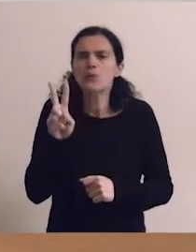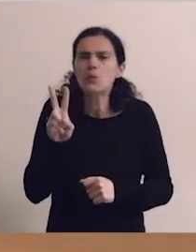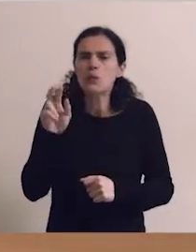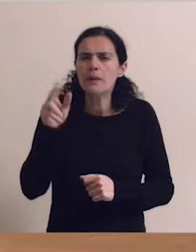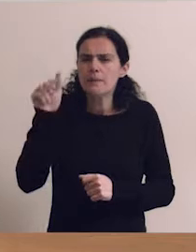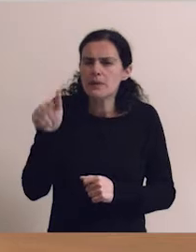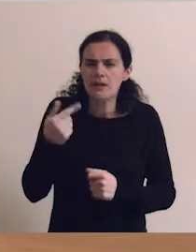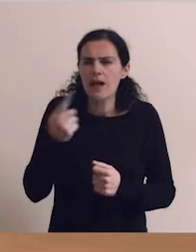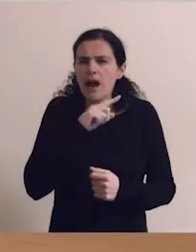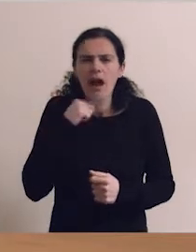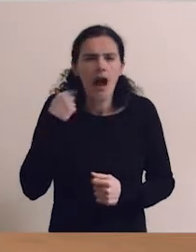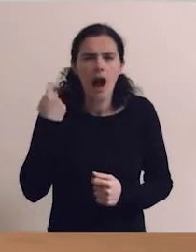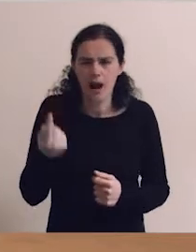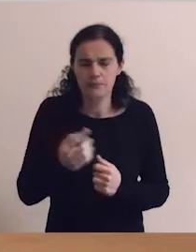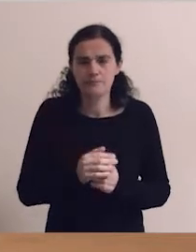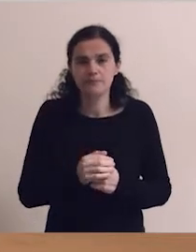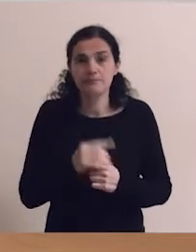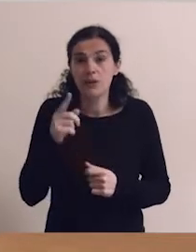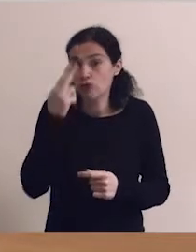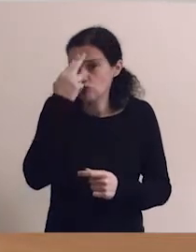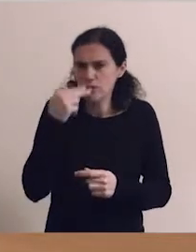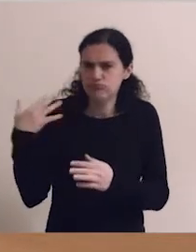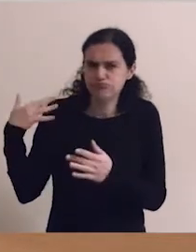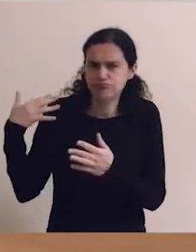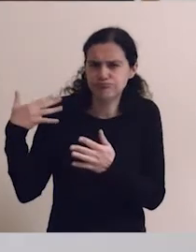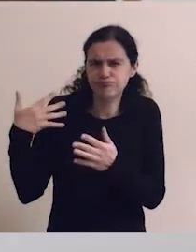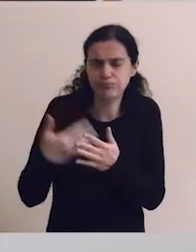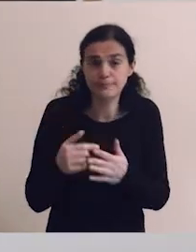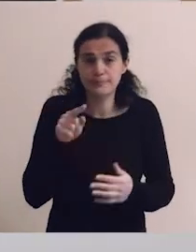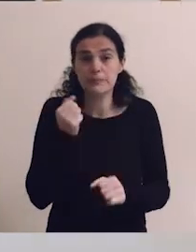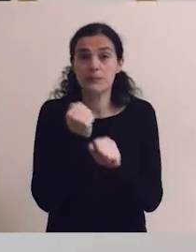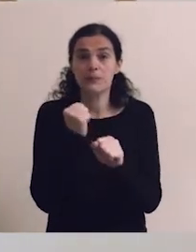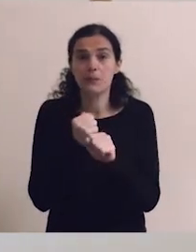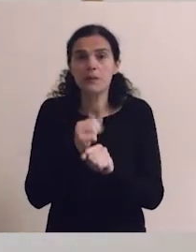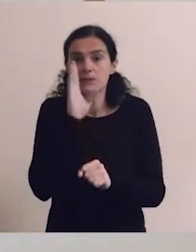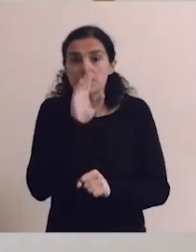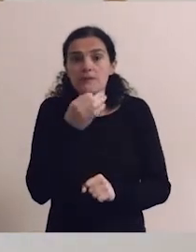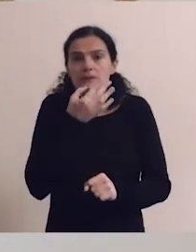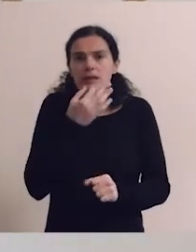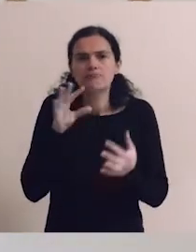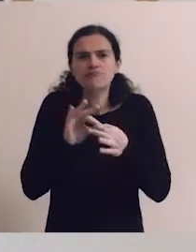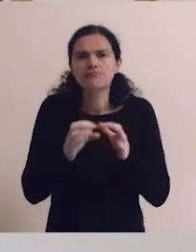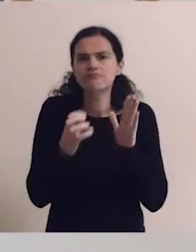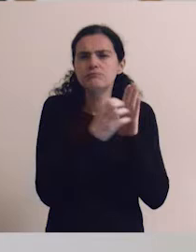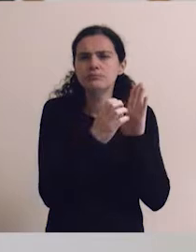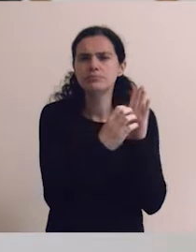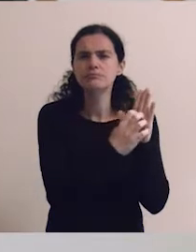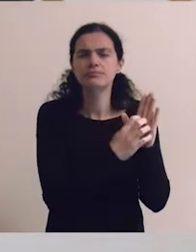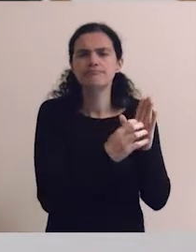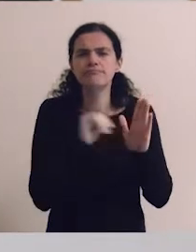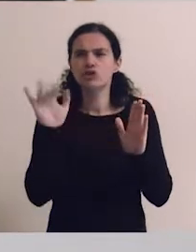Klee, which is extremely rare and has a long history. So this work, if we talk about